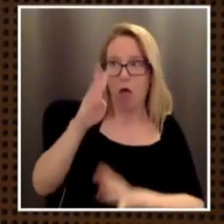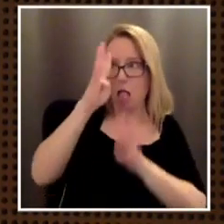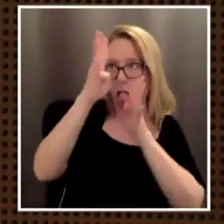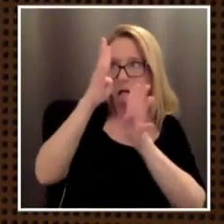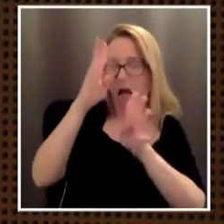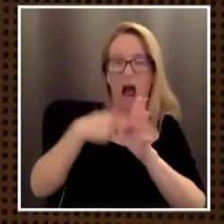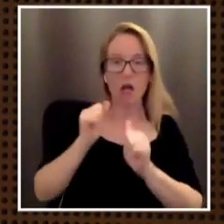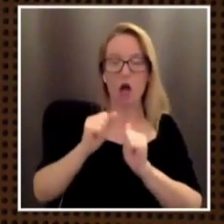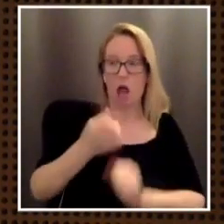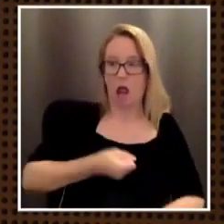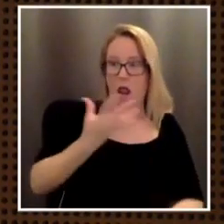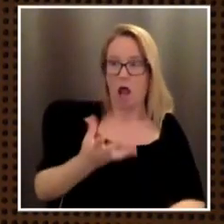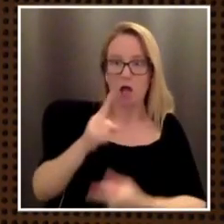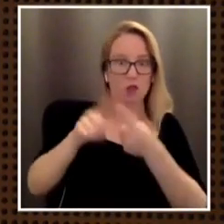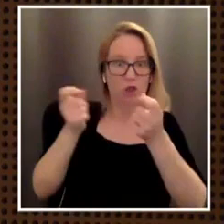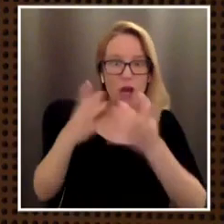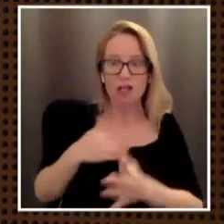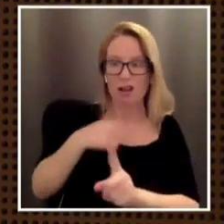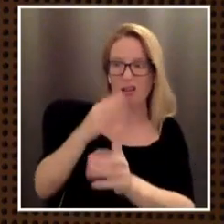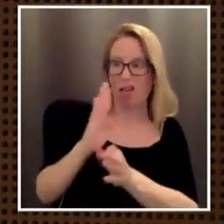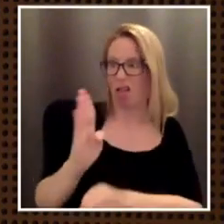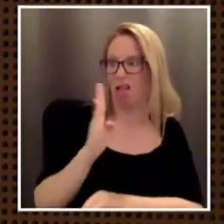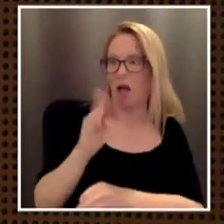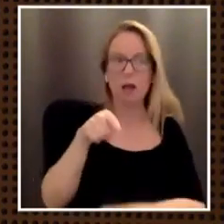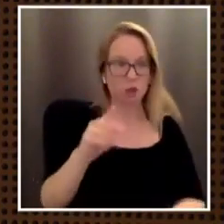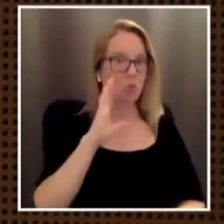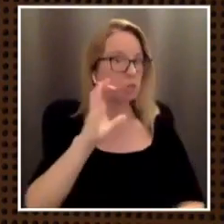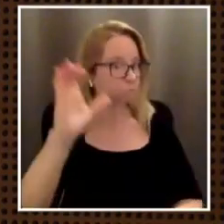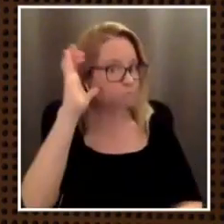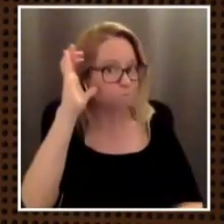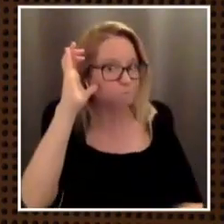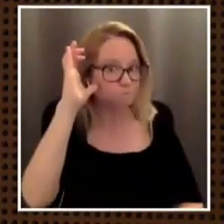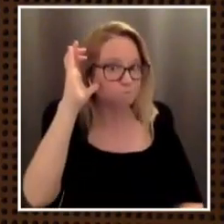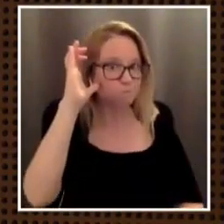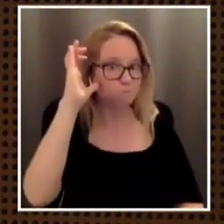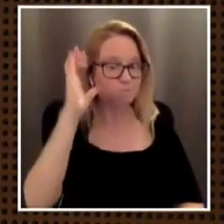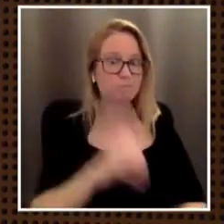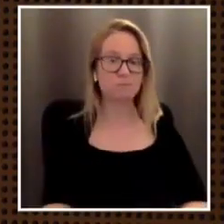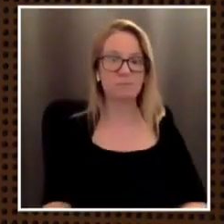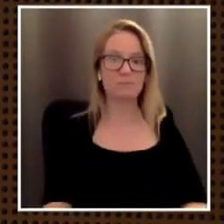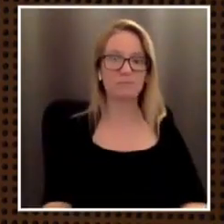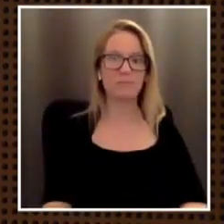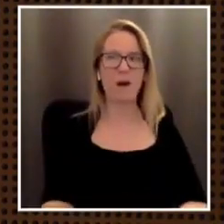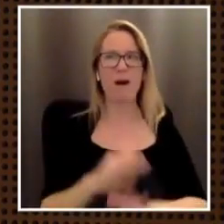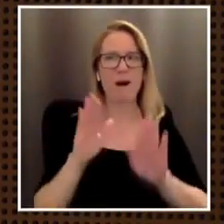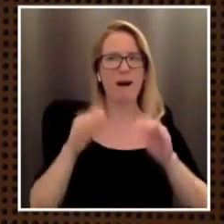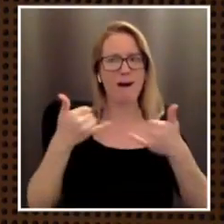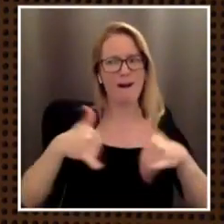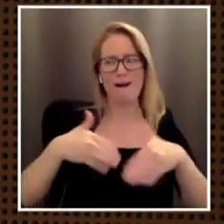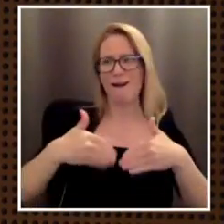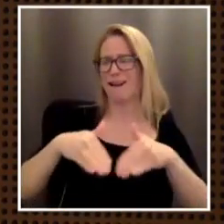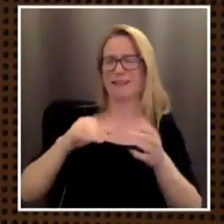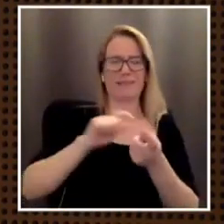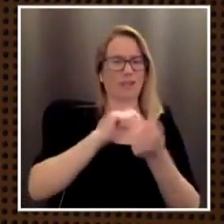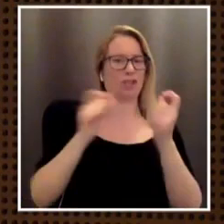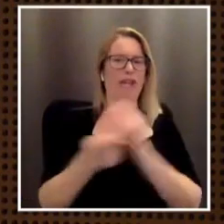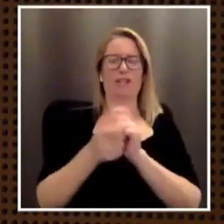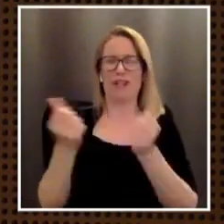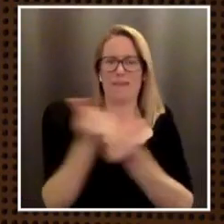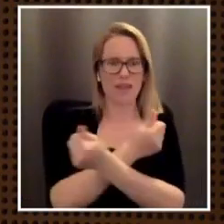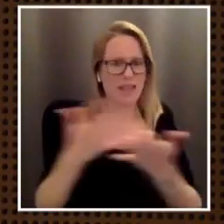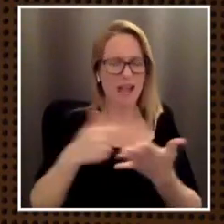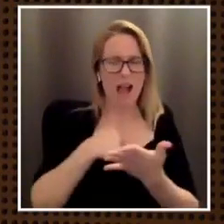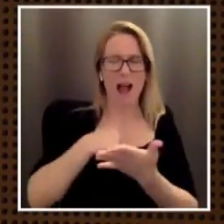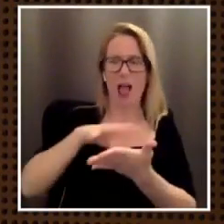to express it to her. And she listened. It changed everything for me. I